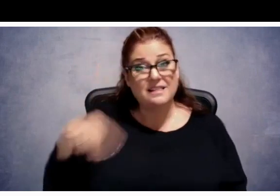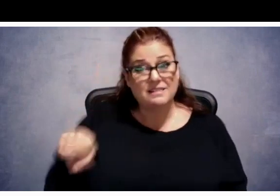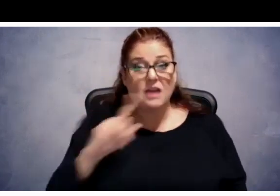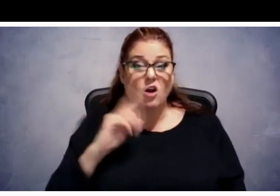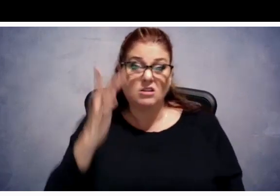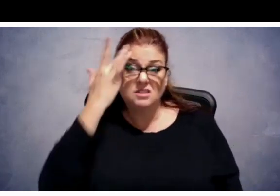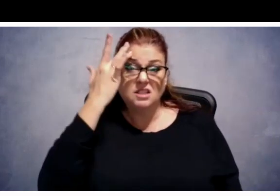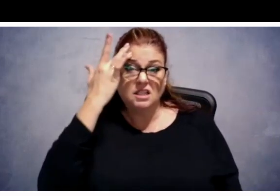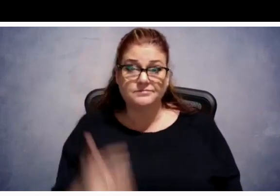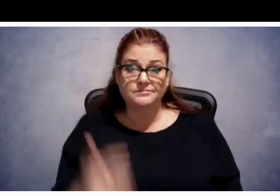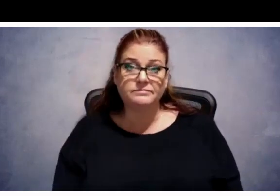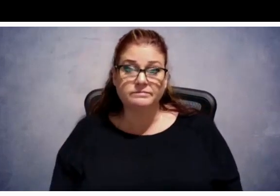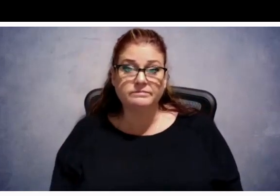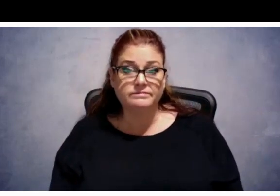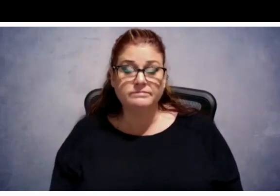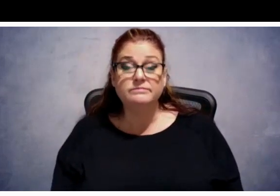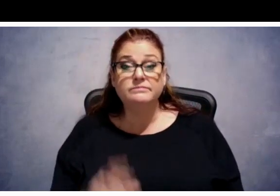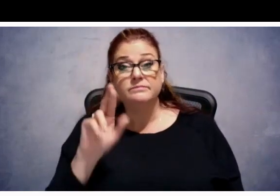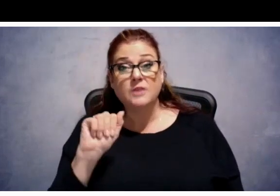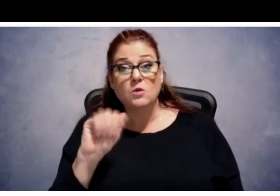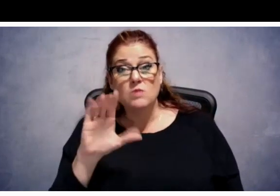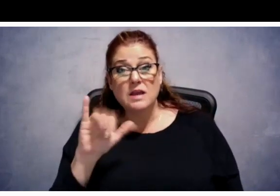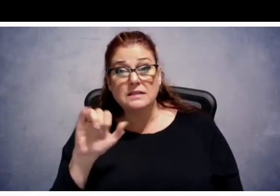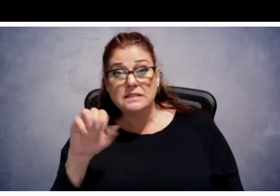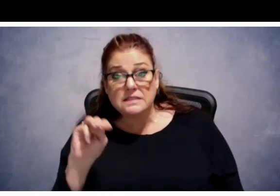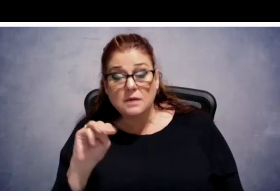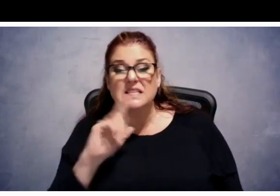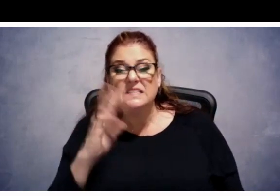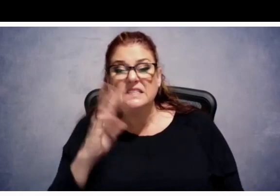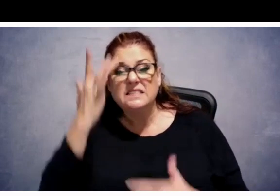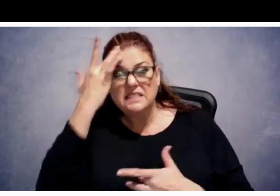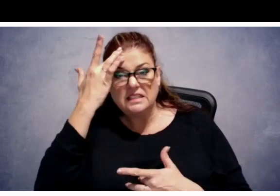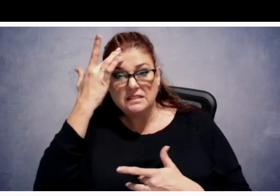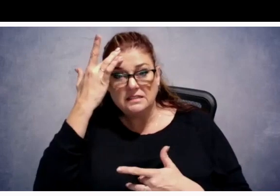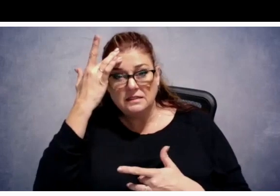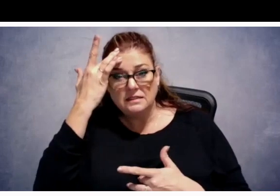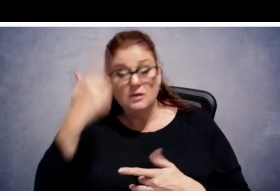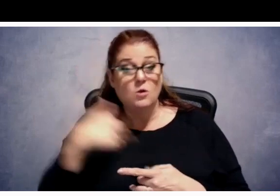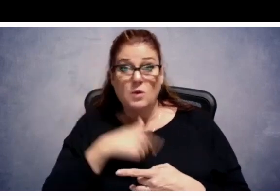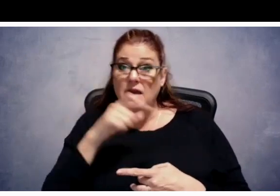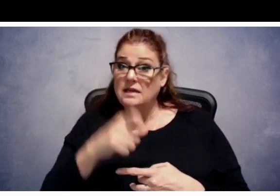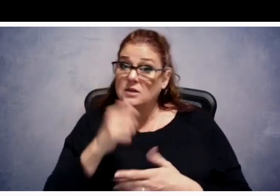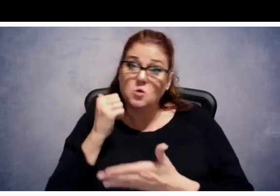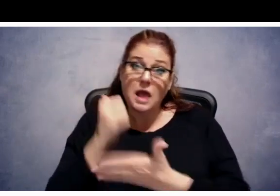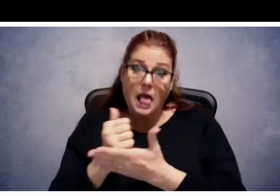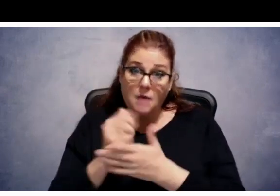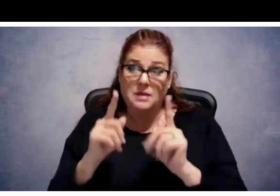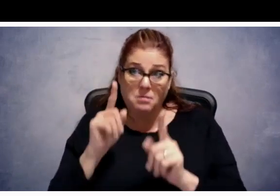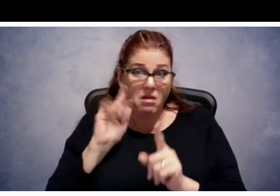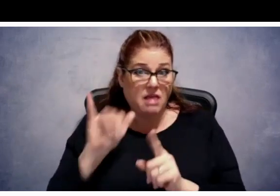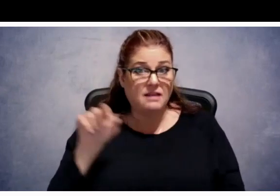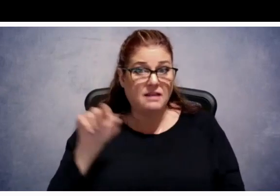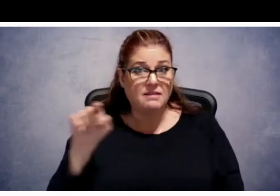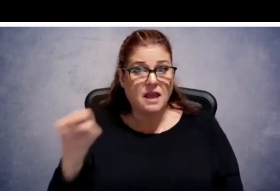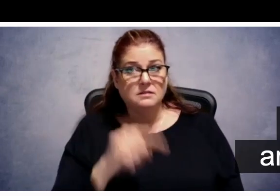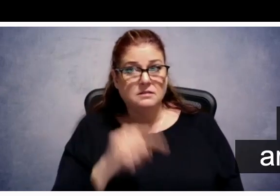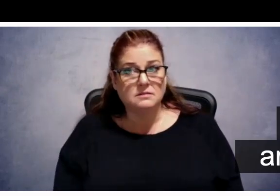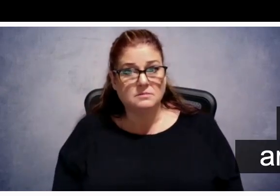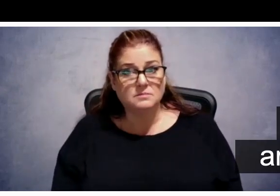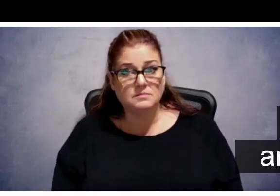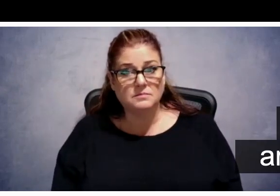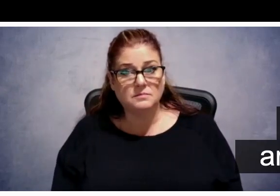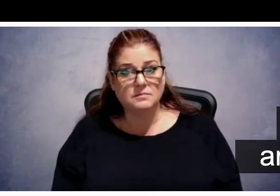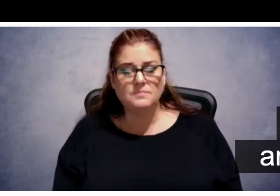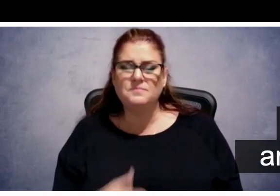sick. Racism is a sickness. We've got to help folks like that."